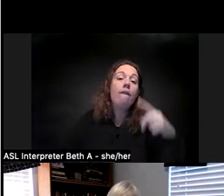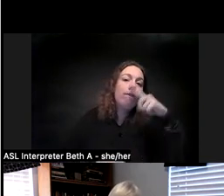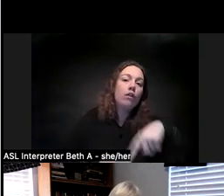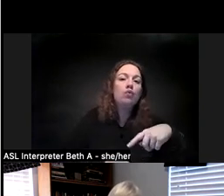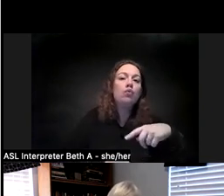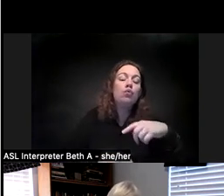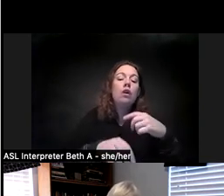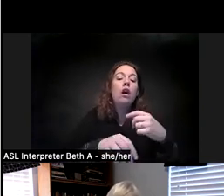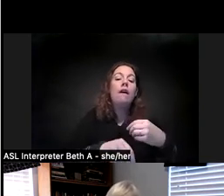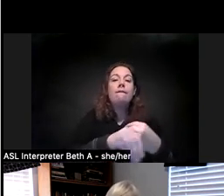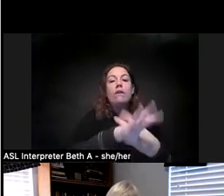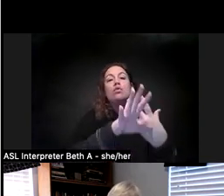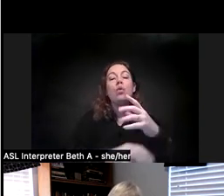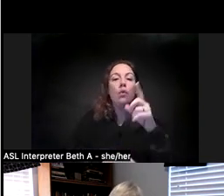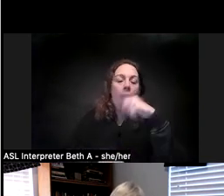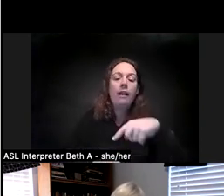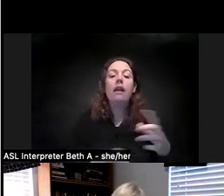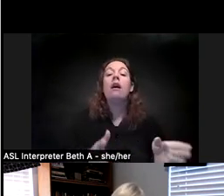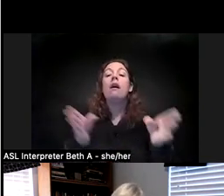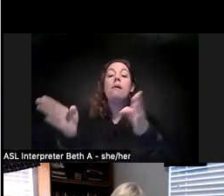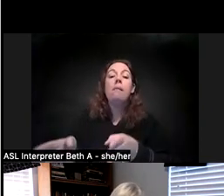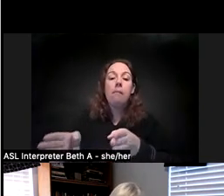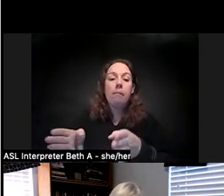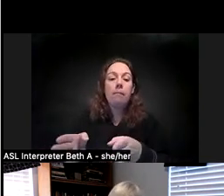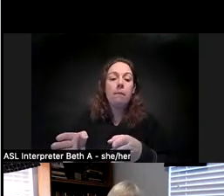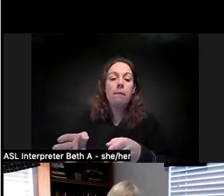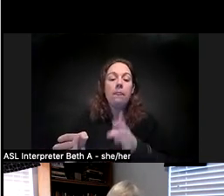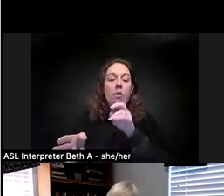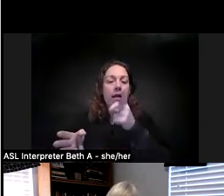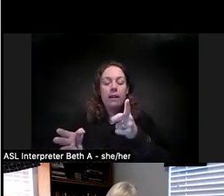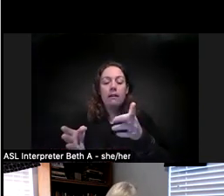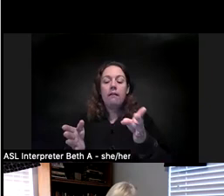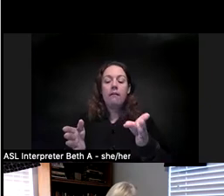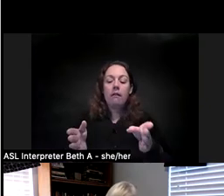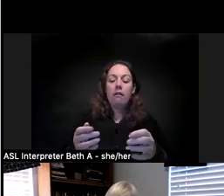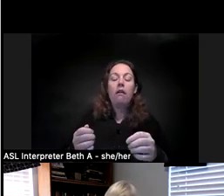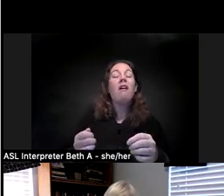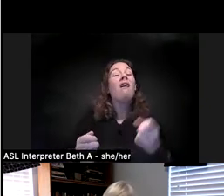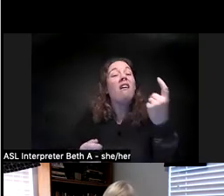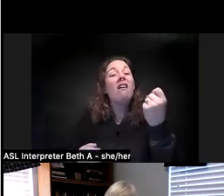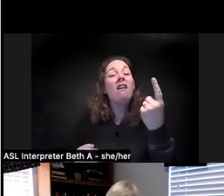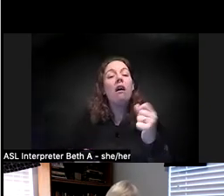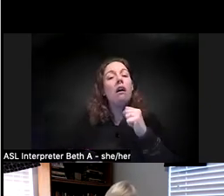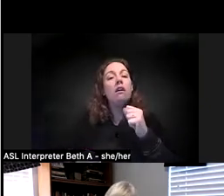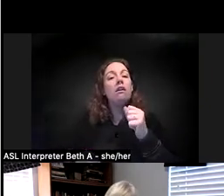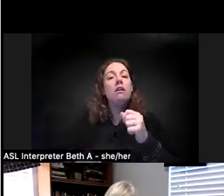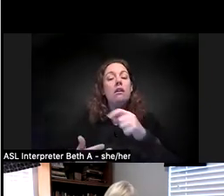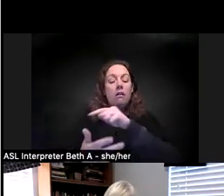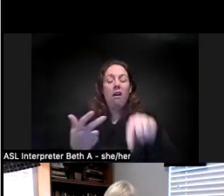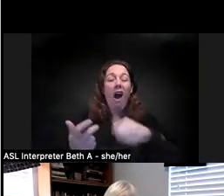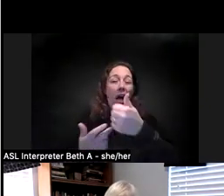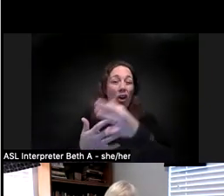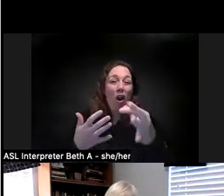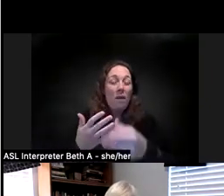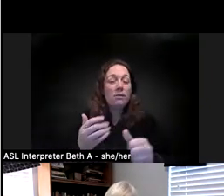realize that alternative programs should not be the first choice. They should be the last resort. The idea, going back to that